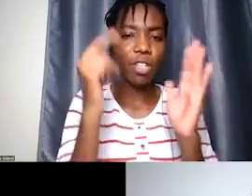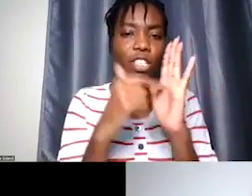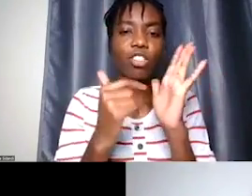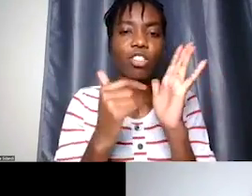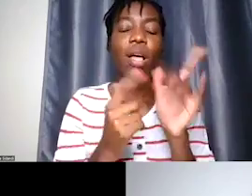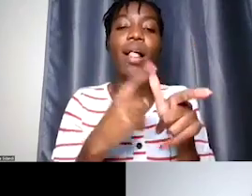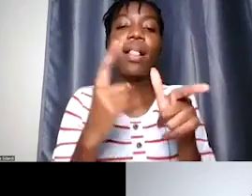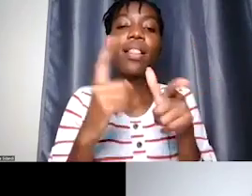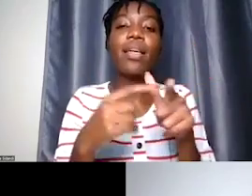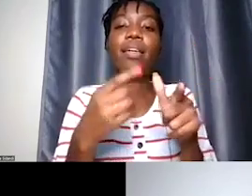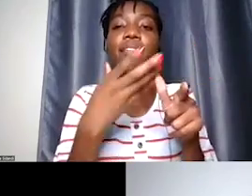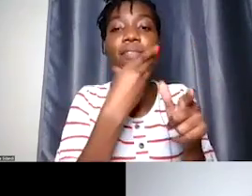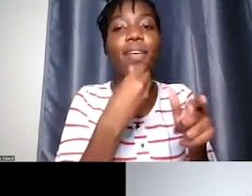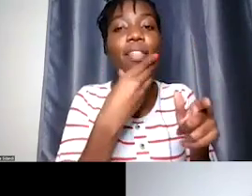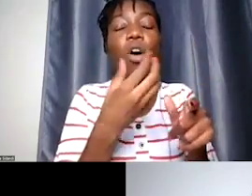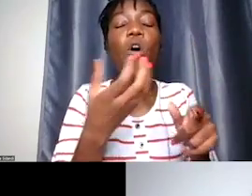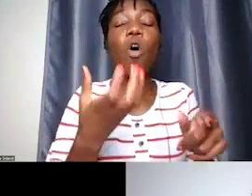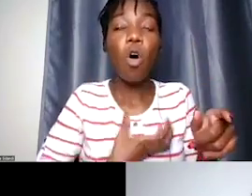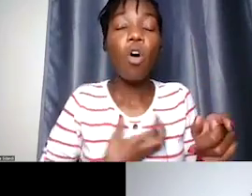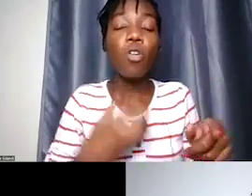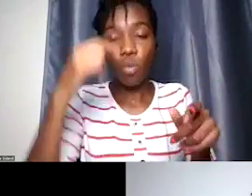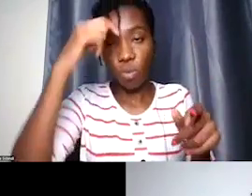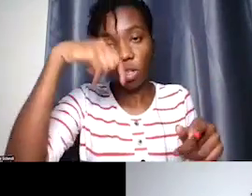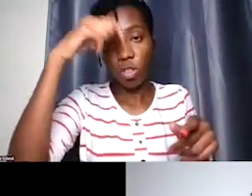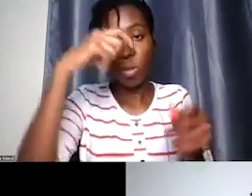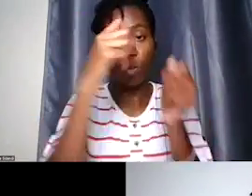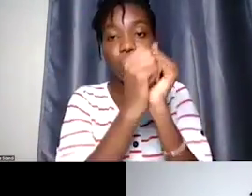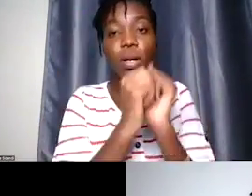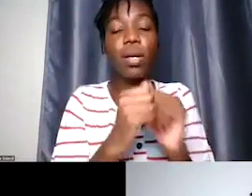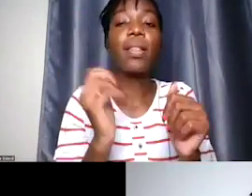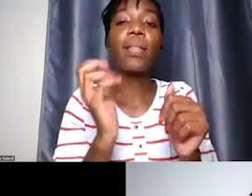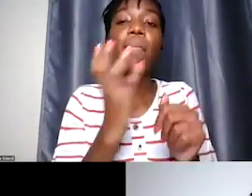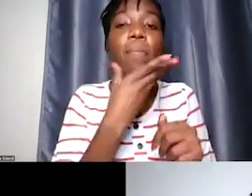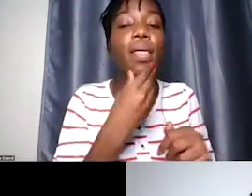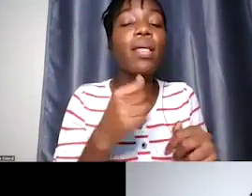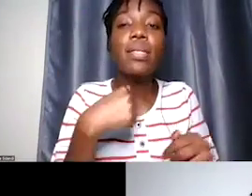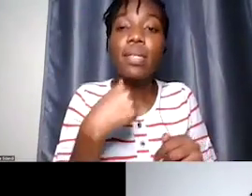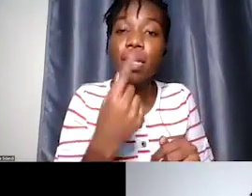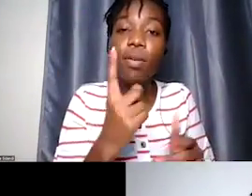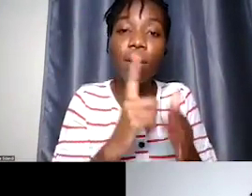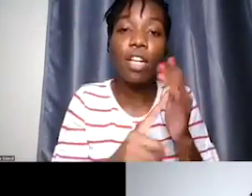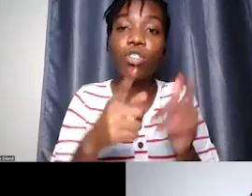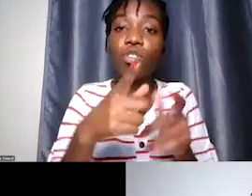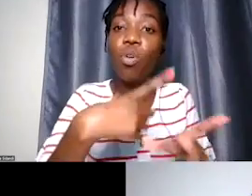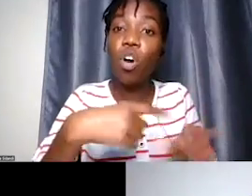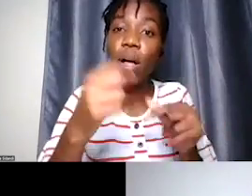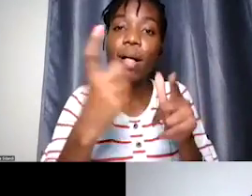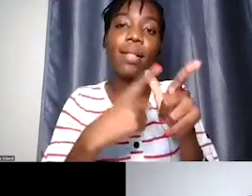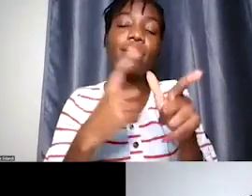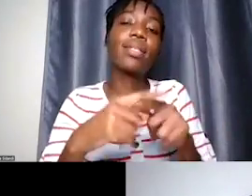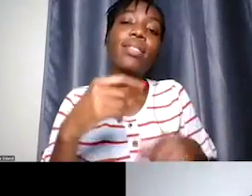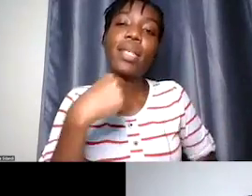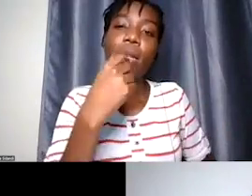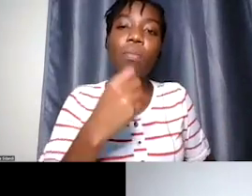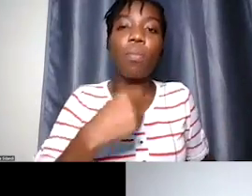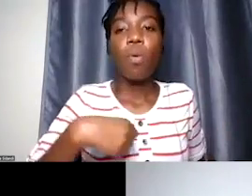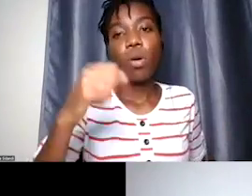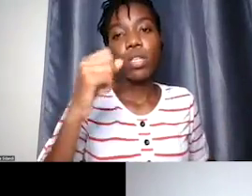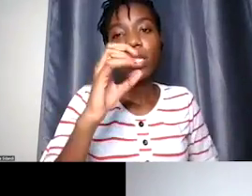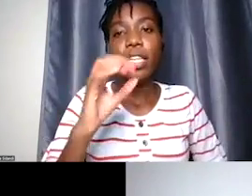own wisdom, together with the mom, they said, you go, but ask the boss that if an